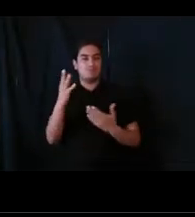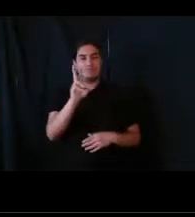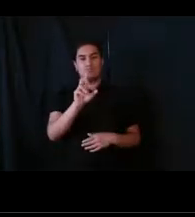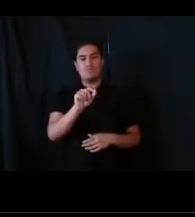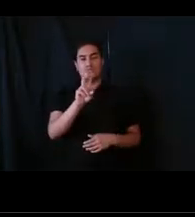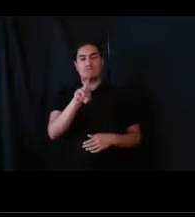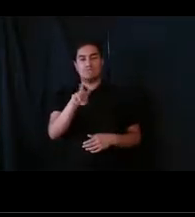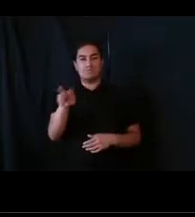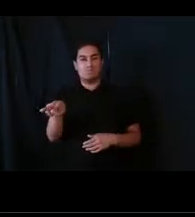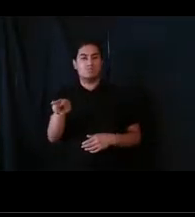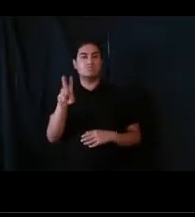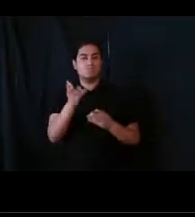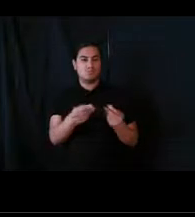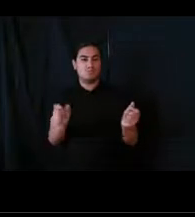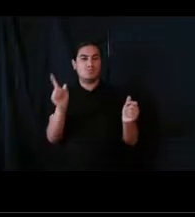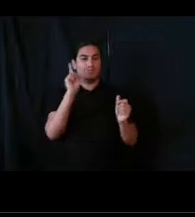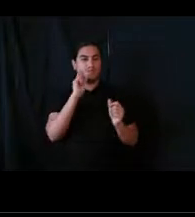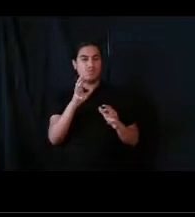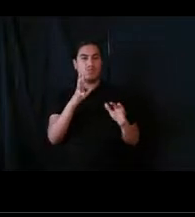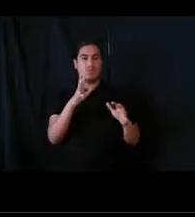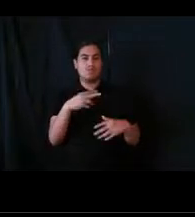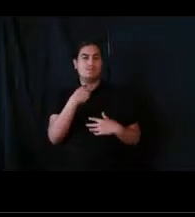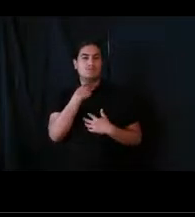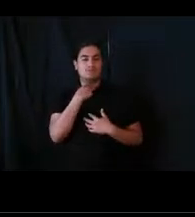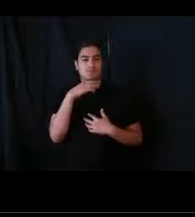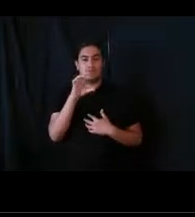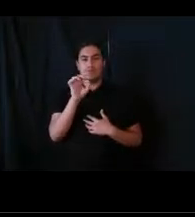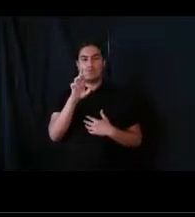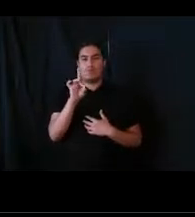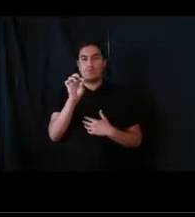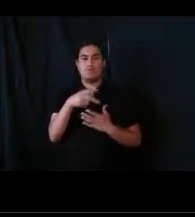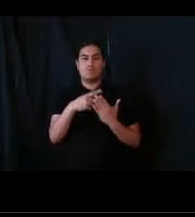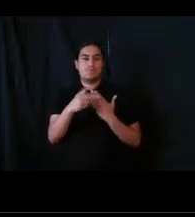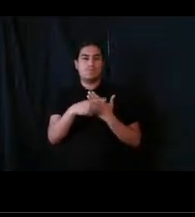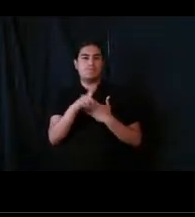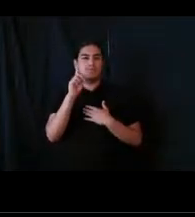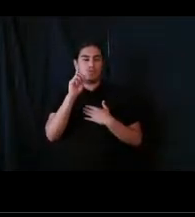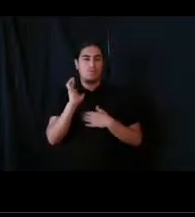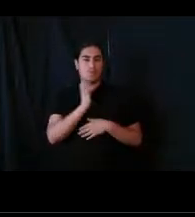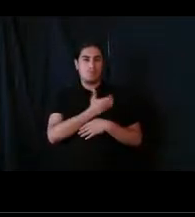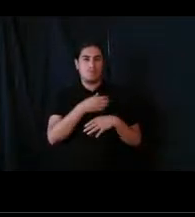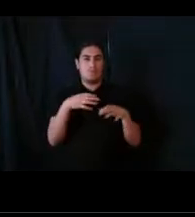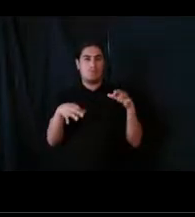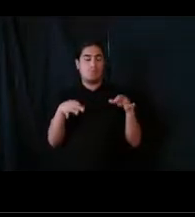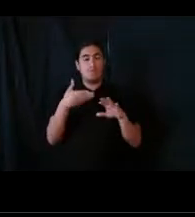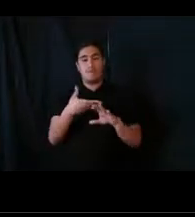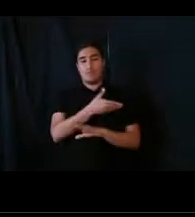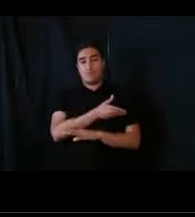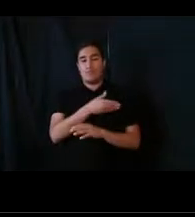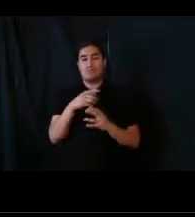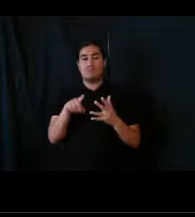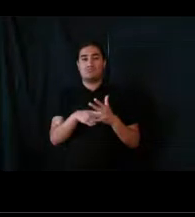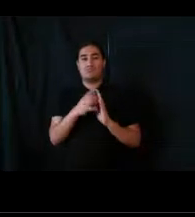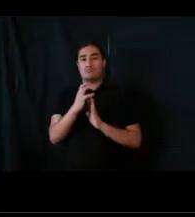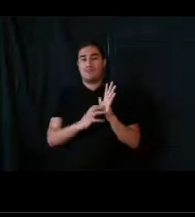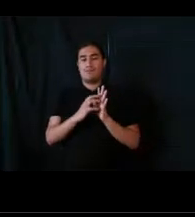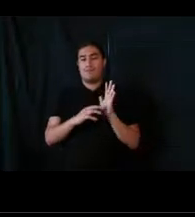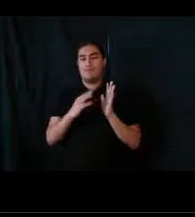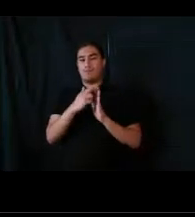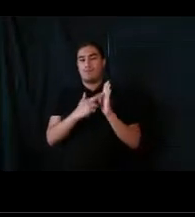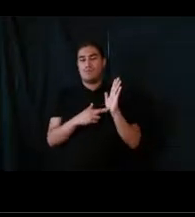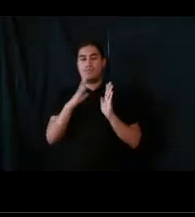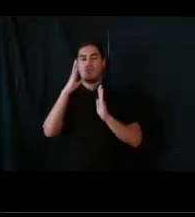solutions for congested corridors program guidelines for the northern hearing before i dive into the draft guidelines i will share a quick refresher about